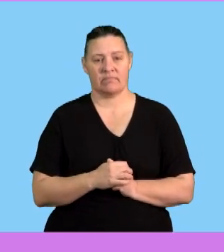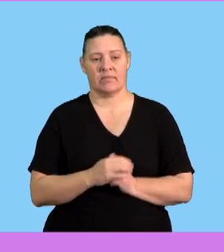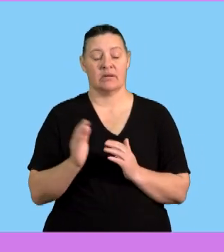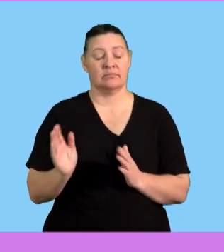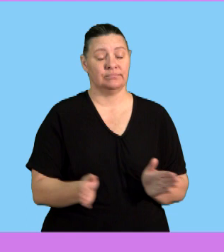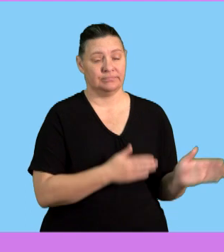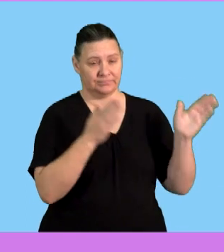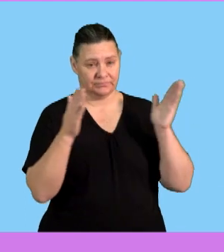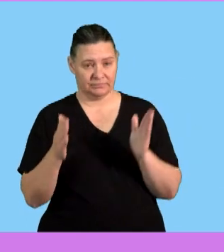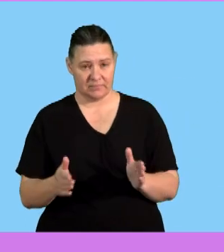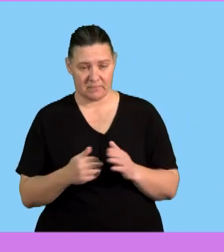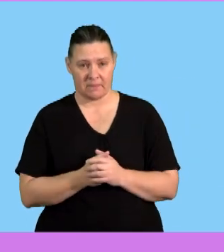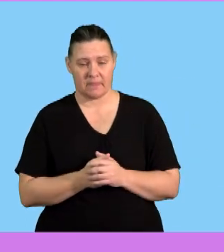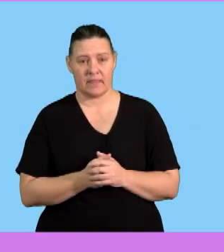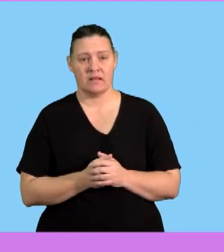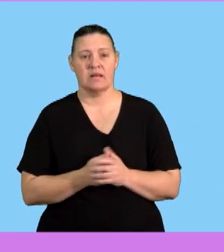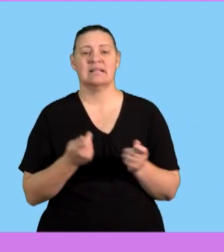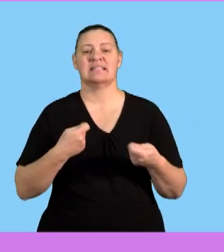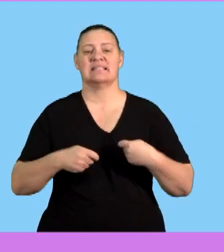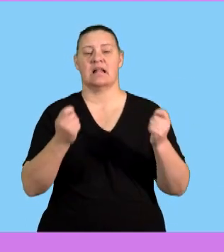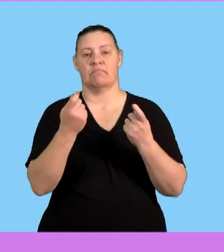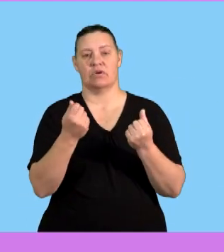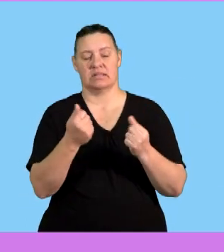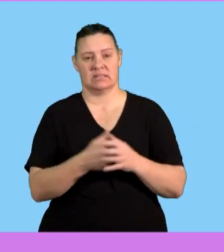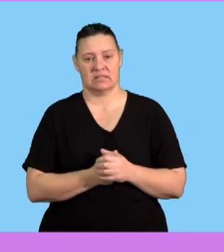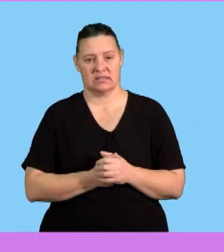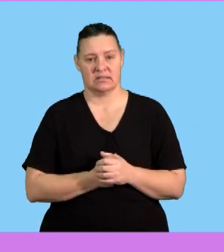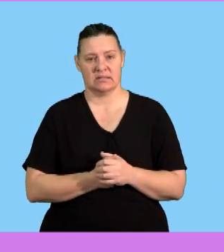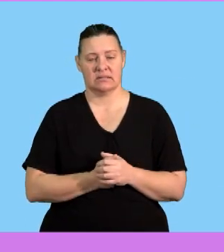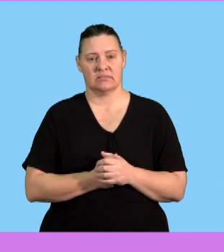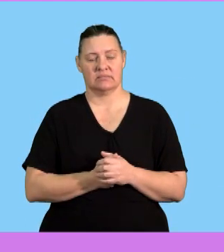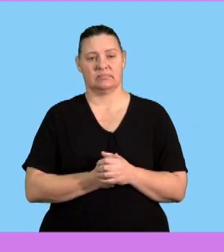Let's look at selling price.